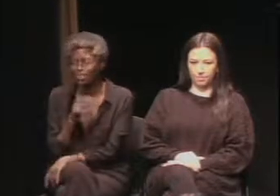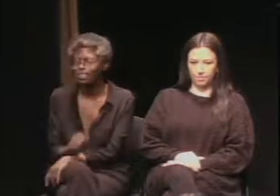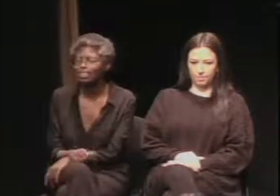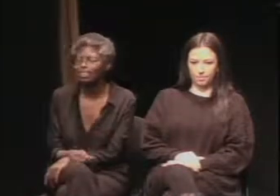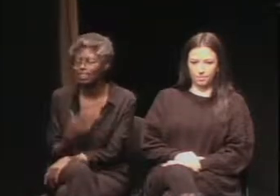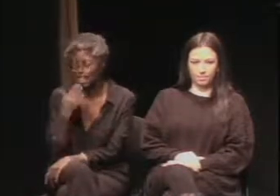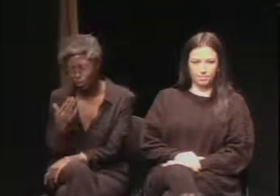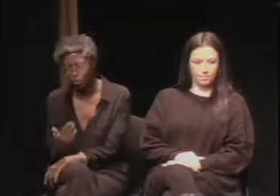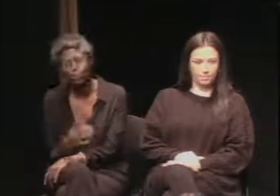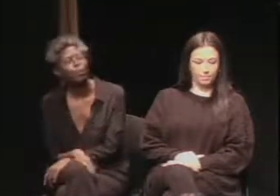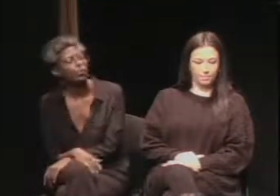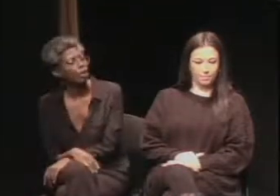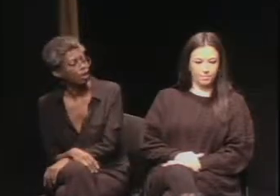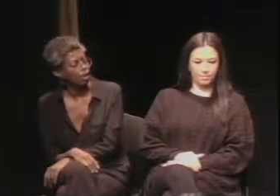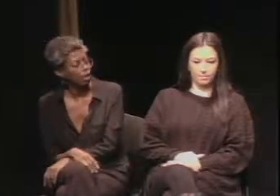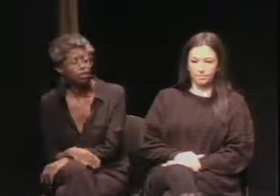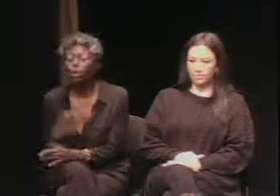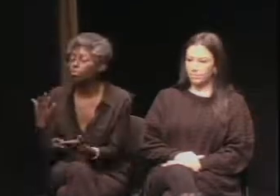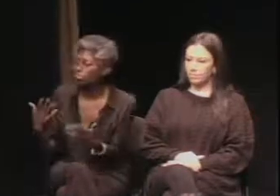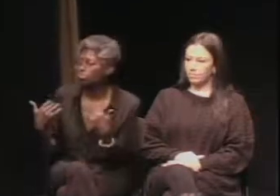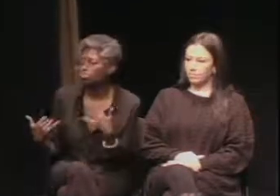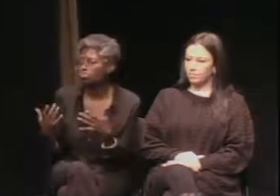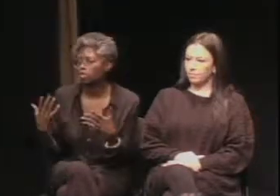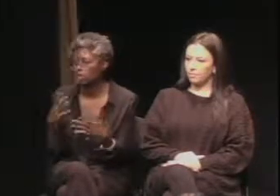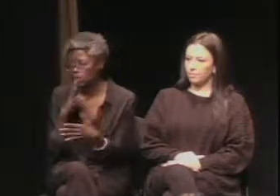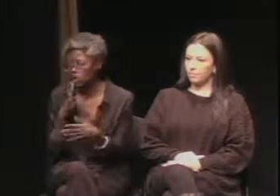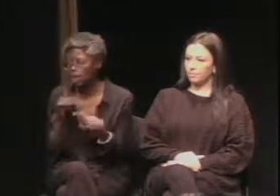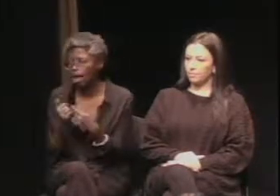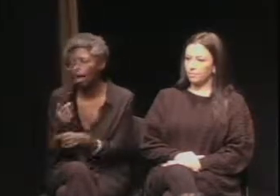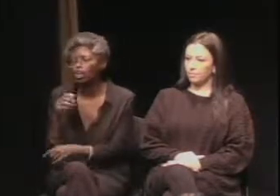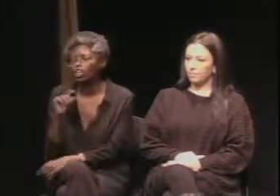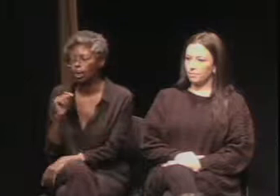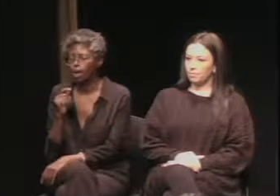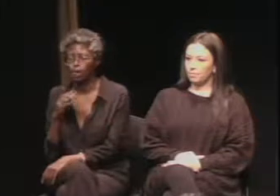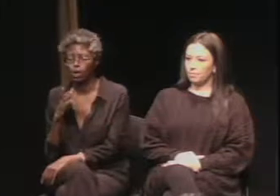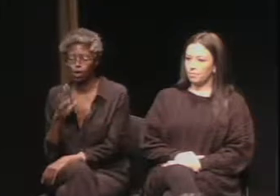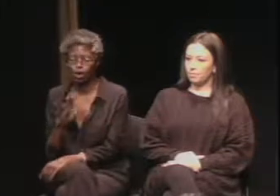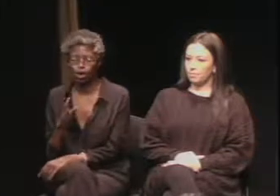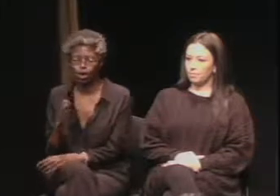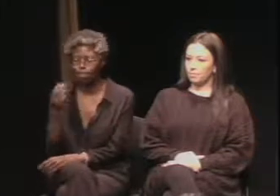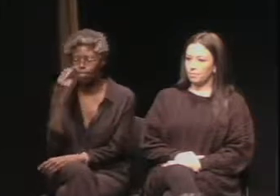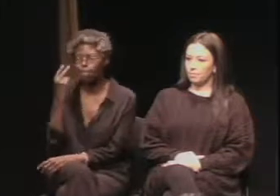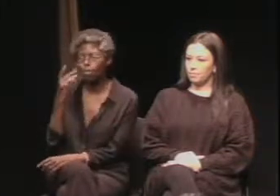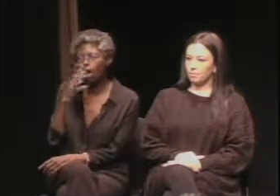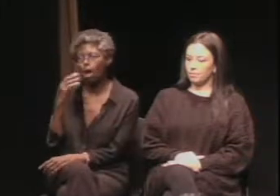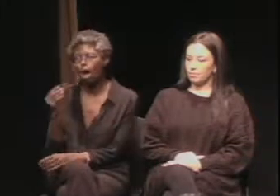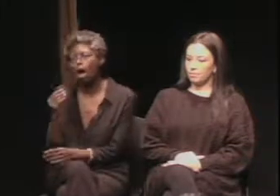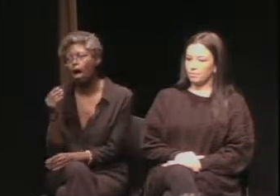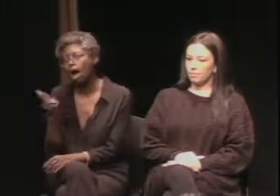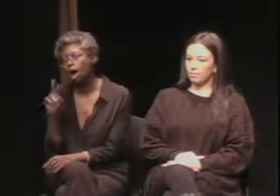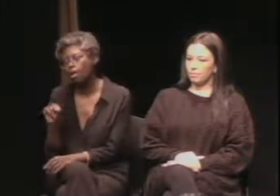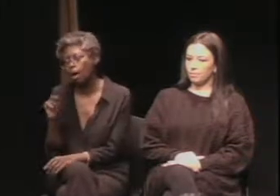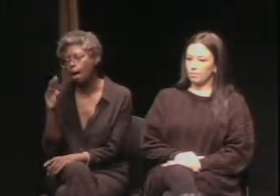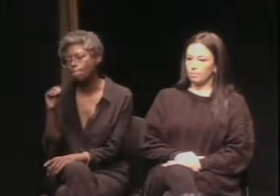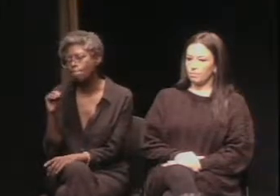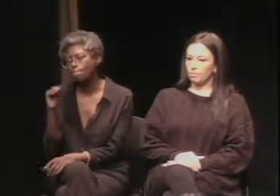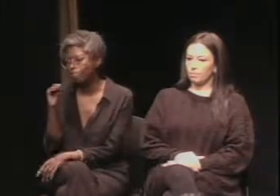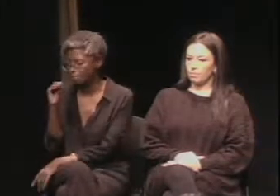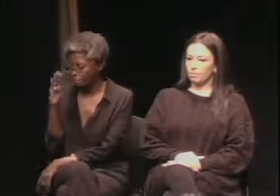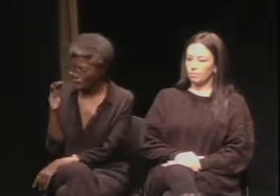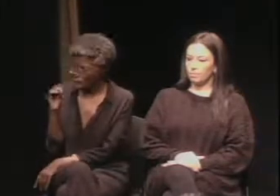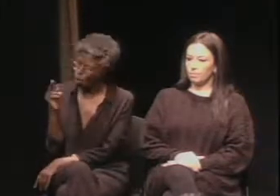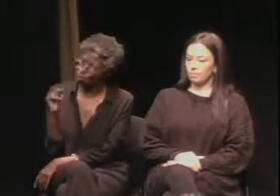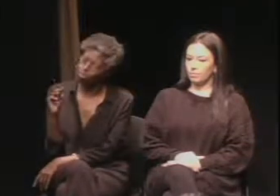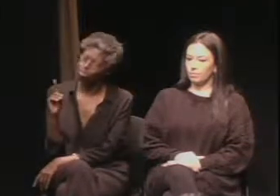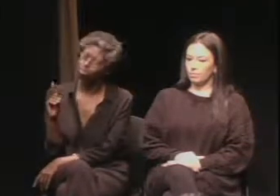Novella. So we're here to talk about Tarana Burke's memoir, Unbound, and you're gonna read us a short passage,